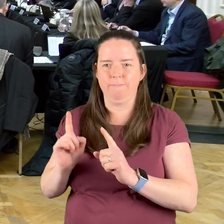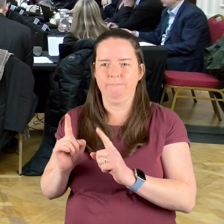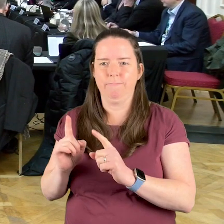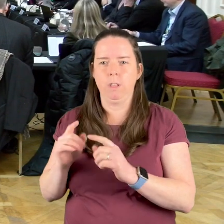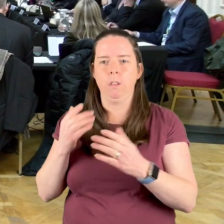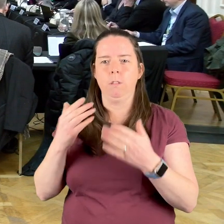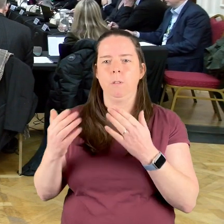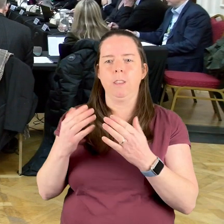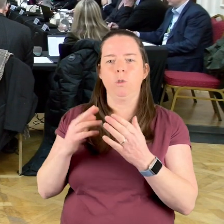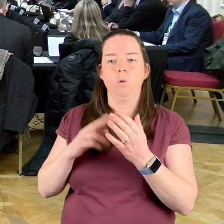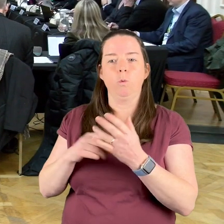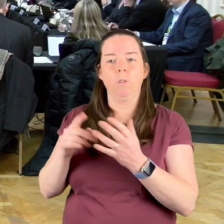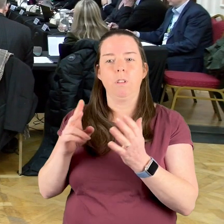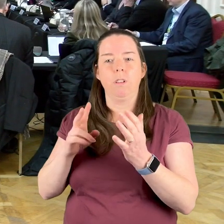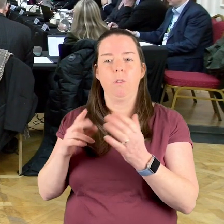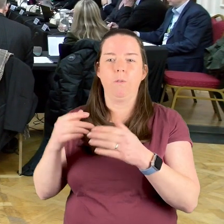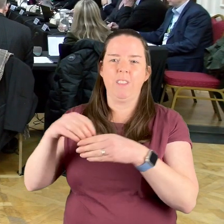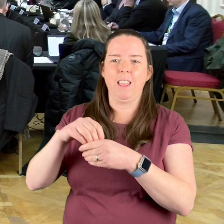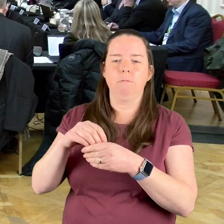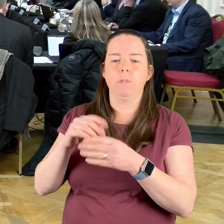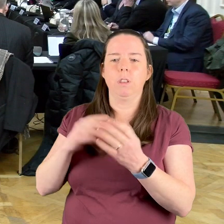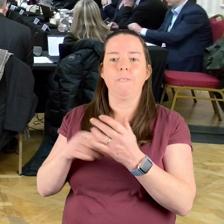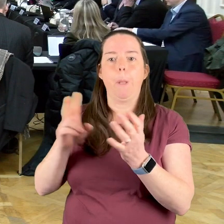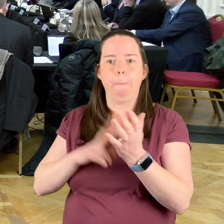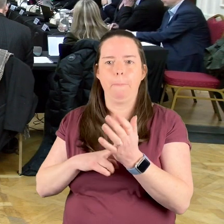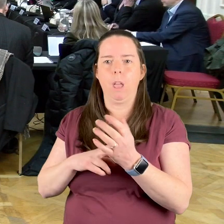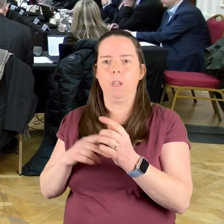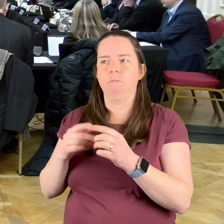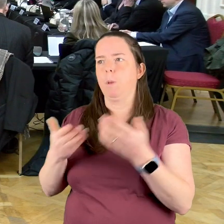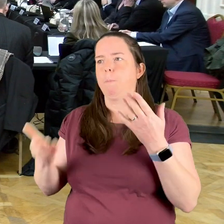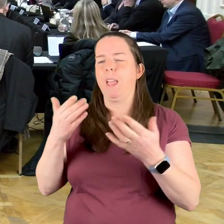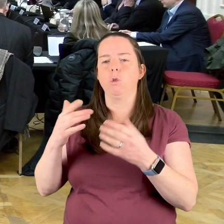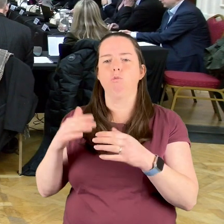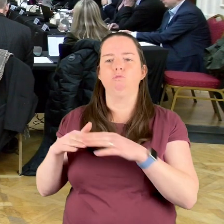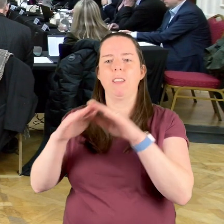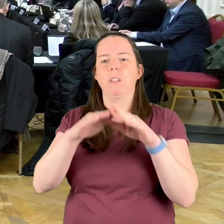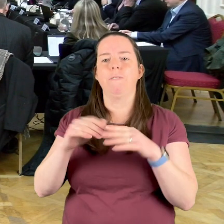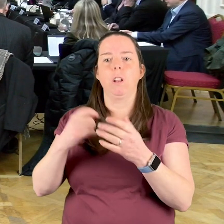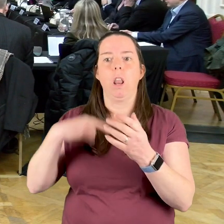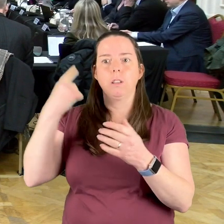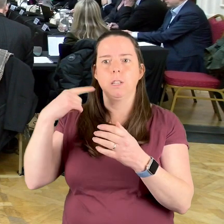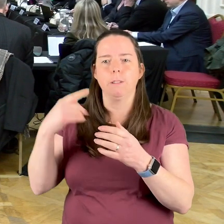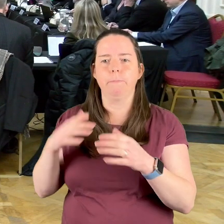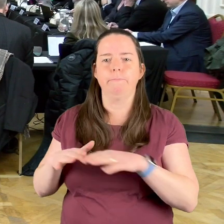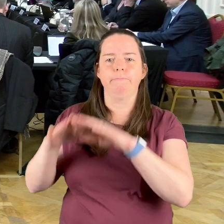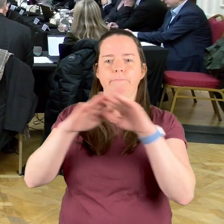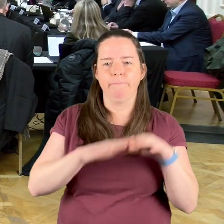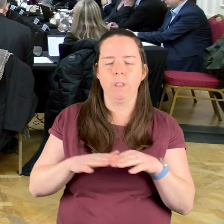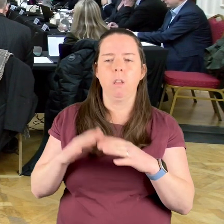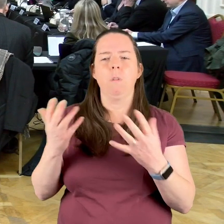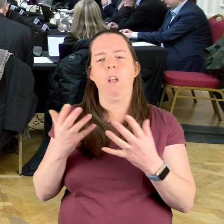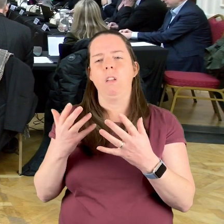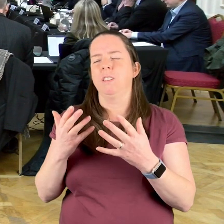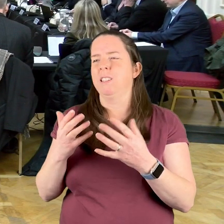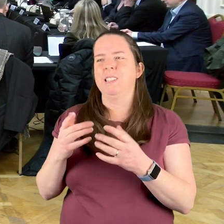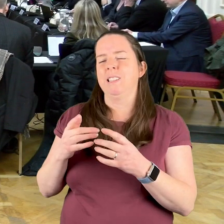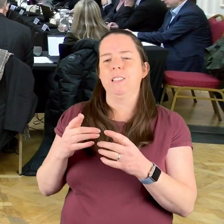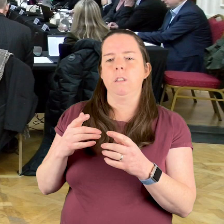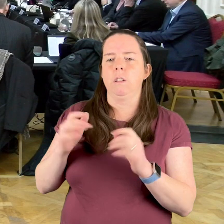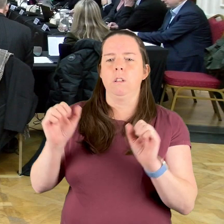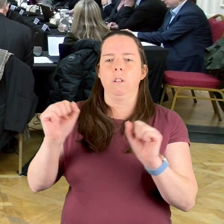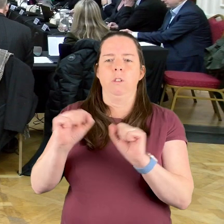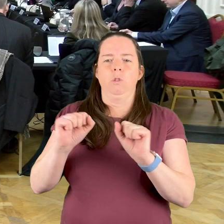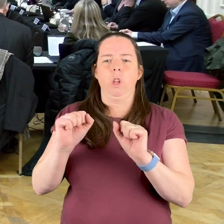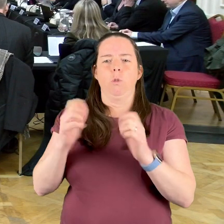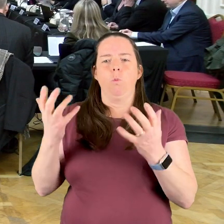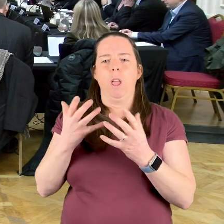is November in comparison with the rest of London, but again, of course, a long way from where we would like it to be. we're starting to see an uptick